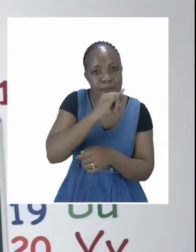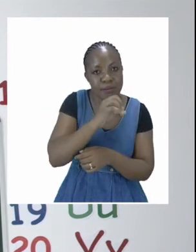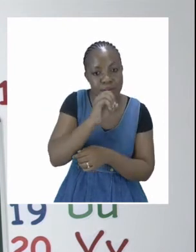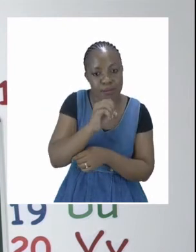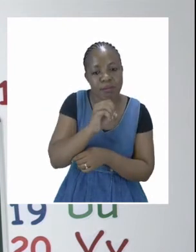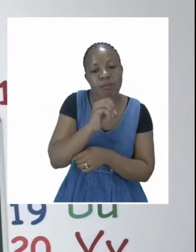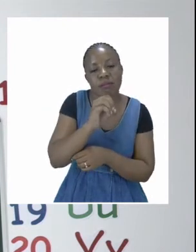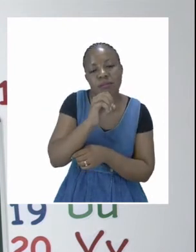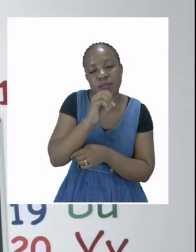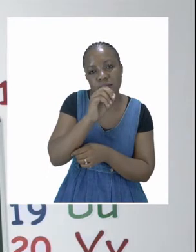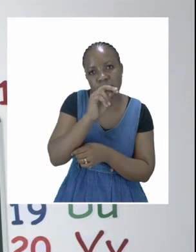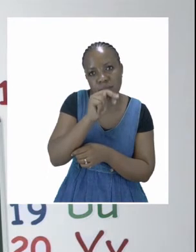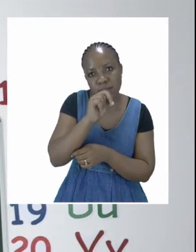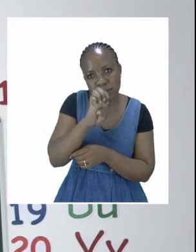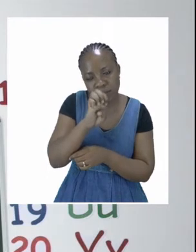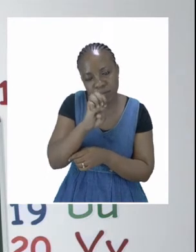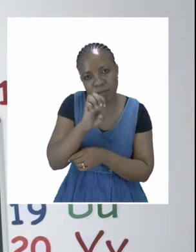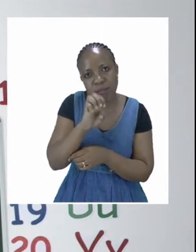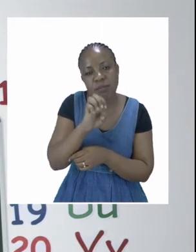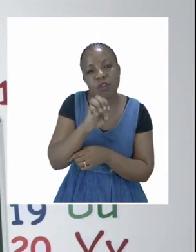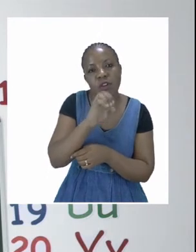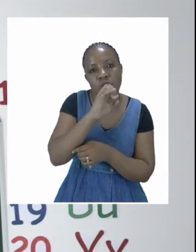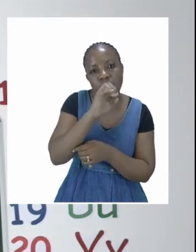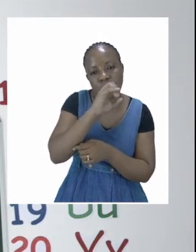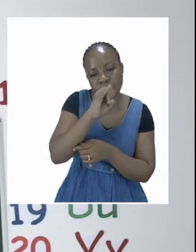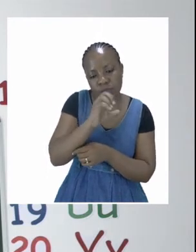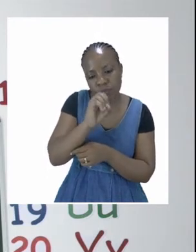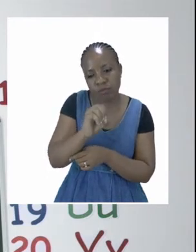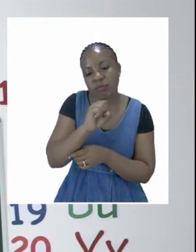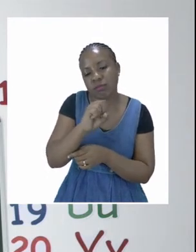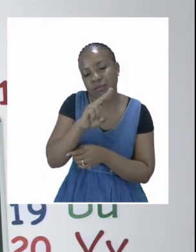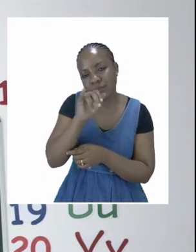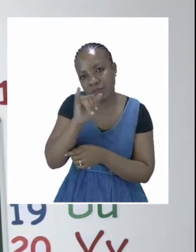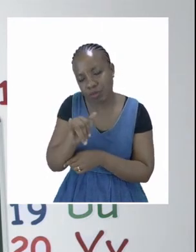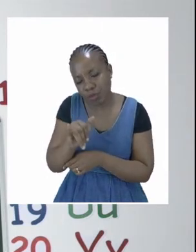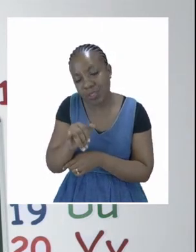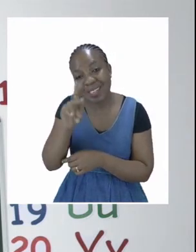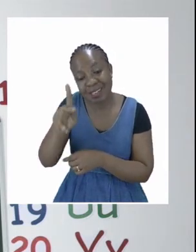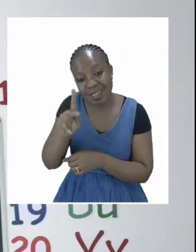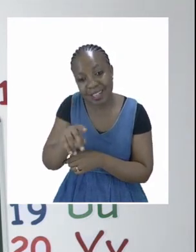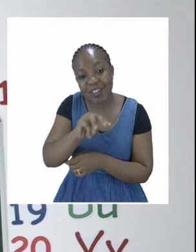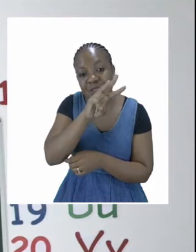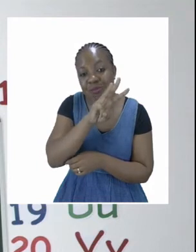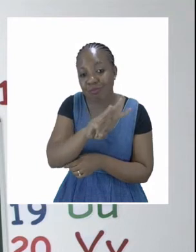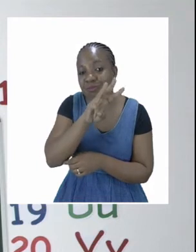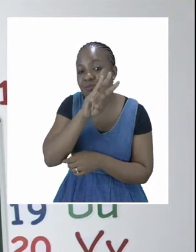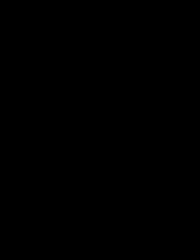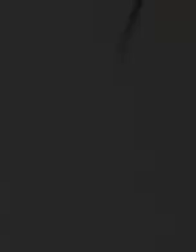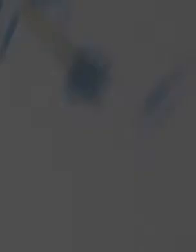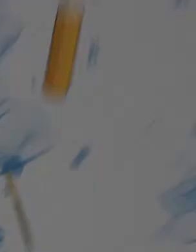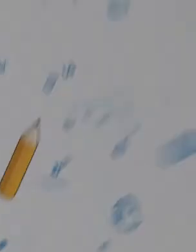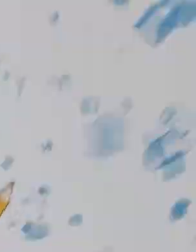booklet in our daily newspaper, street sales, or at your school every Monday